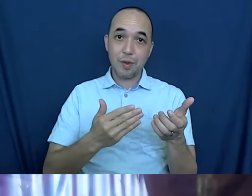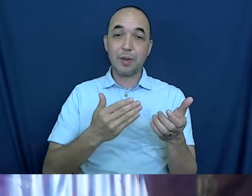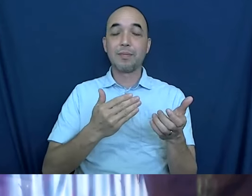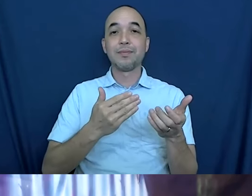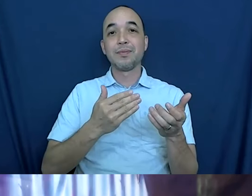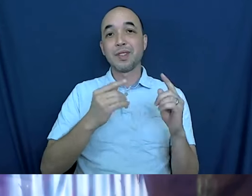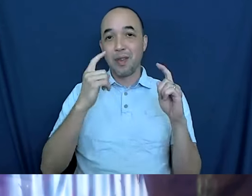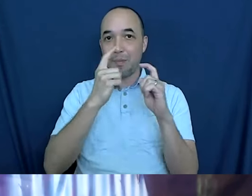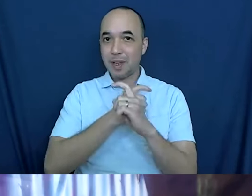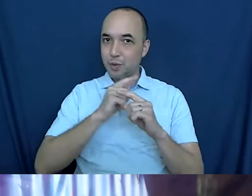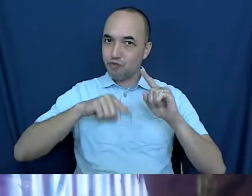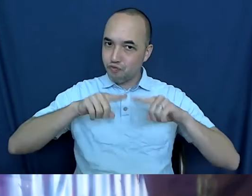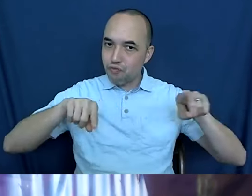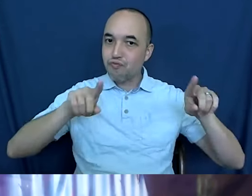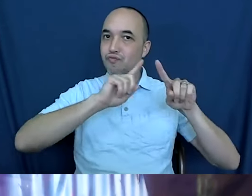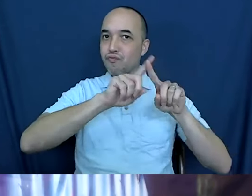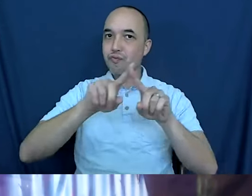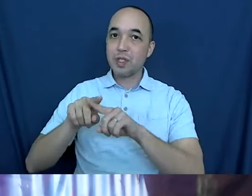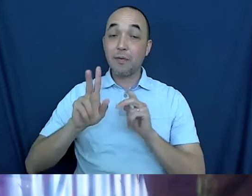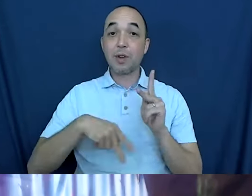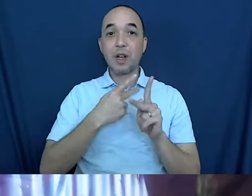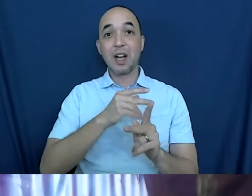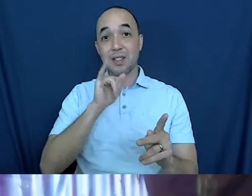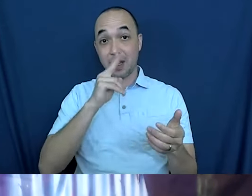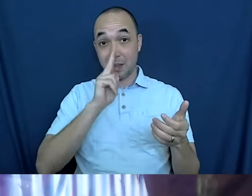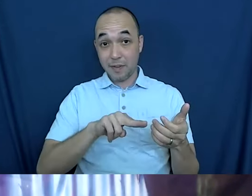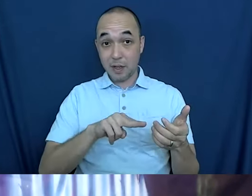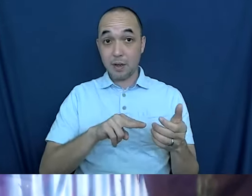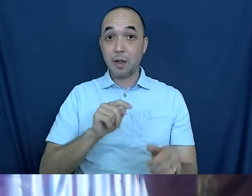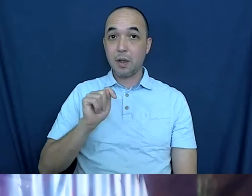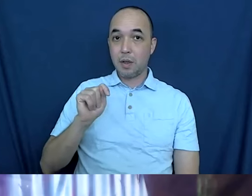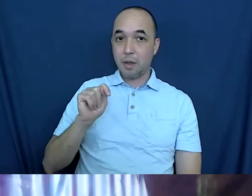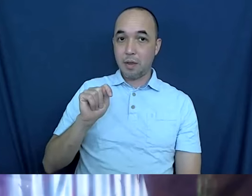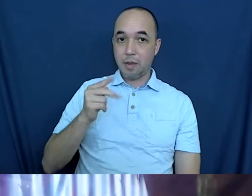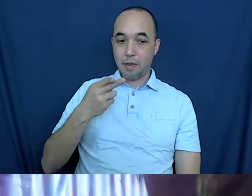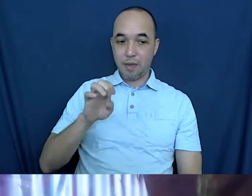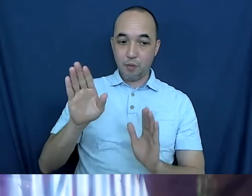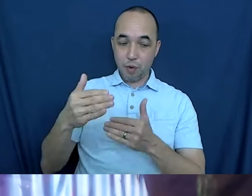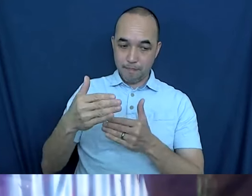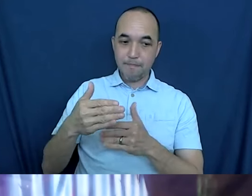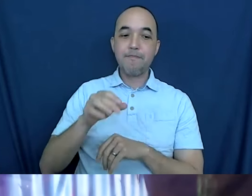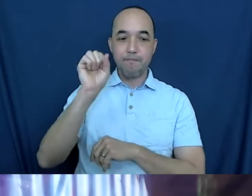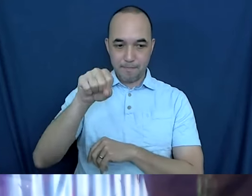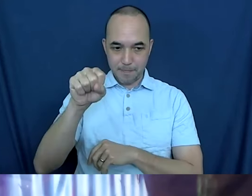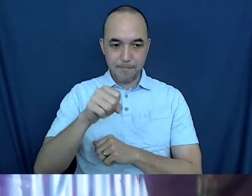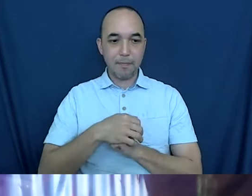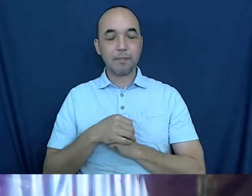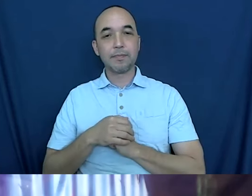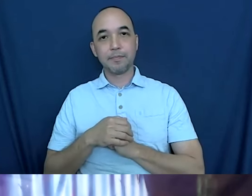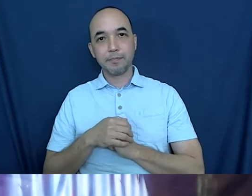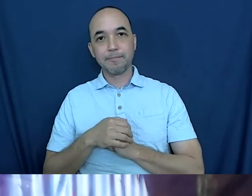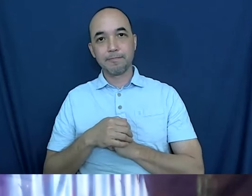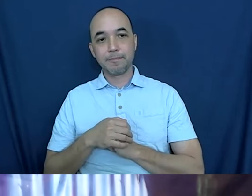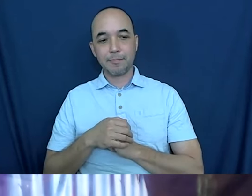puzzles are really varied. So I think that's a really fun one. That's awesome. The Room. That's the Room. Cool. Mm-hmm. Yeah.